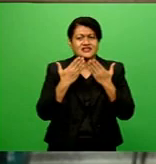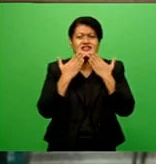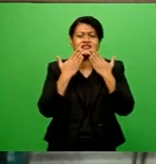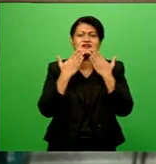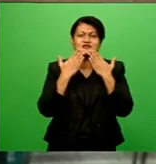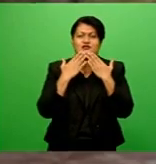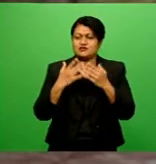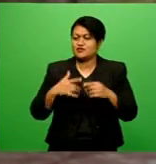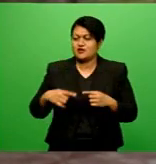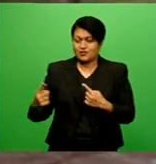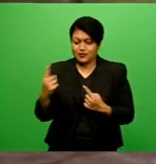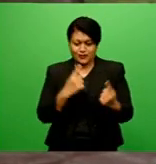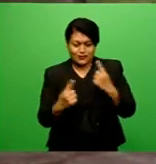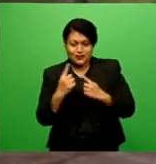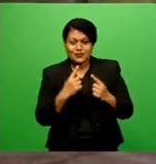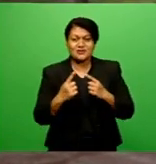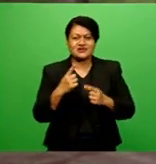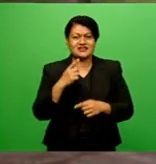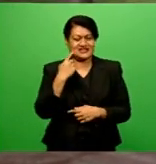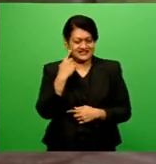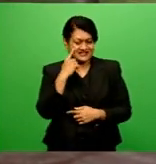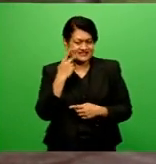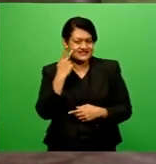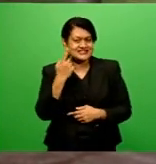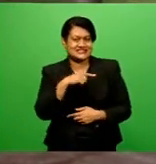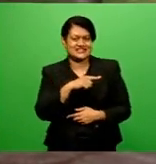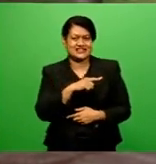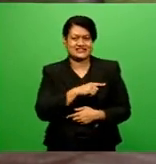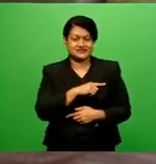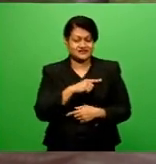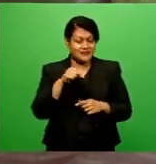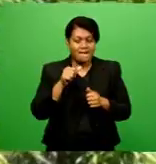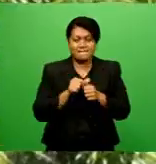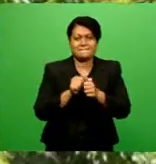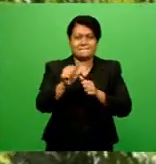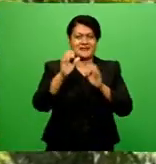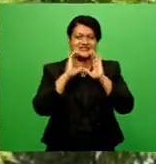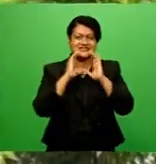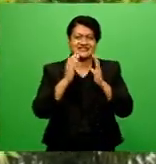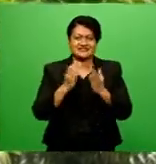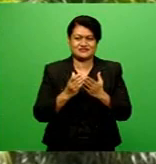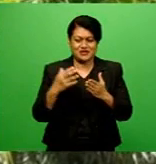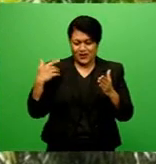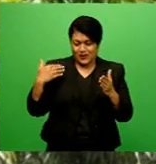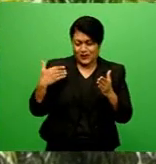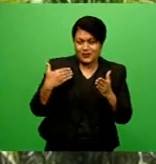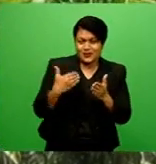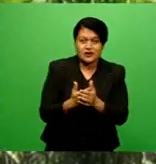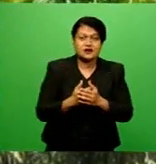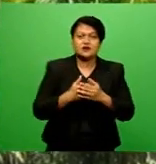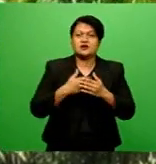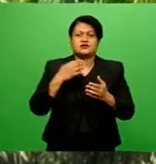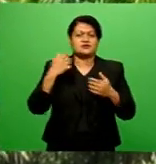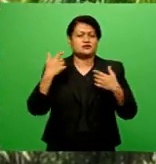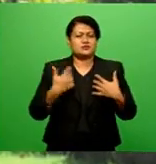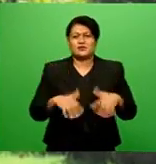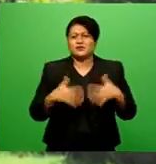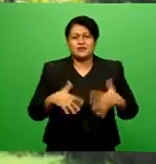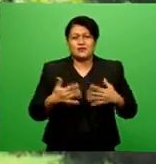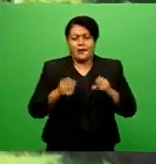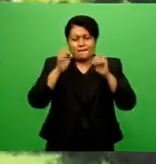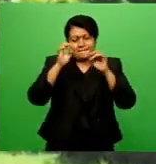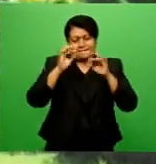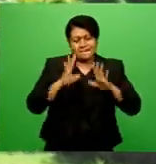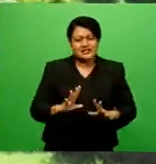us. This is the best Christmas we've ever had in the longest time. It's truly a blessing to know that there are good people out there with